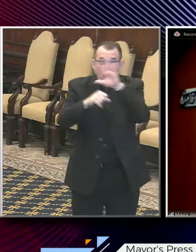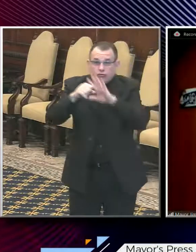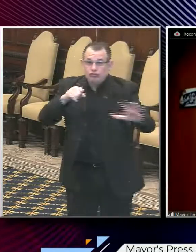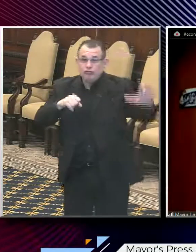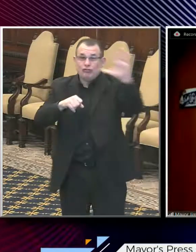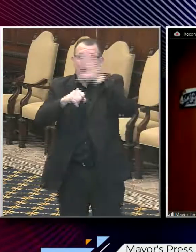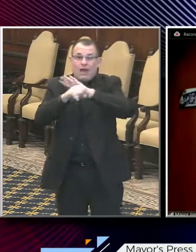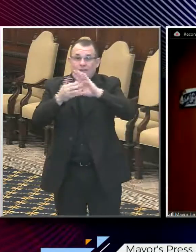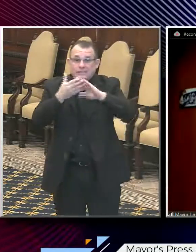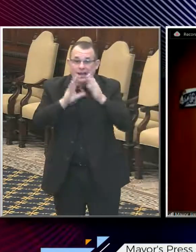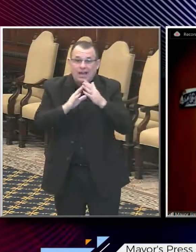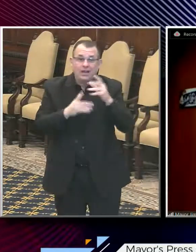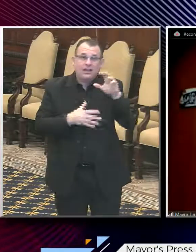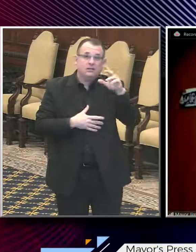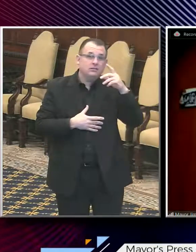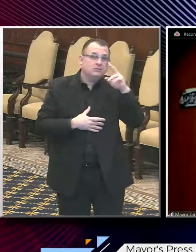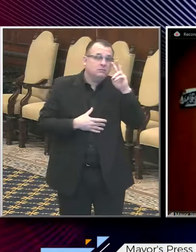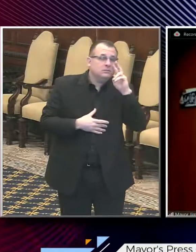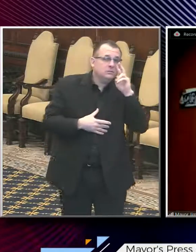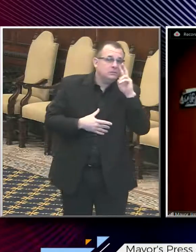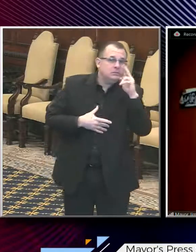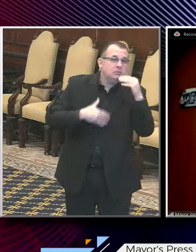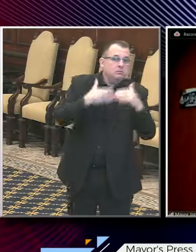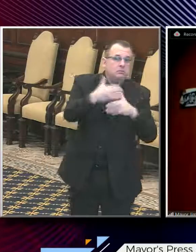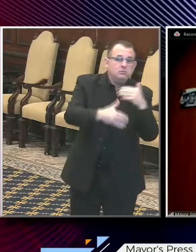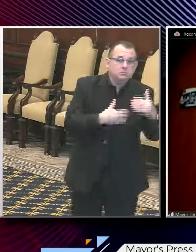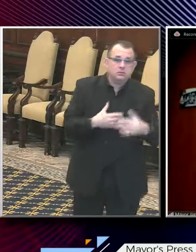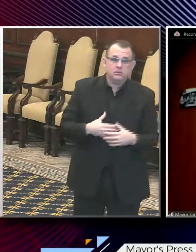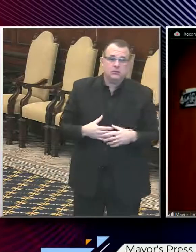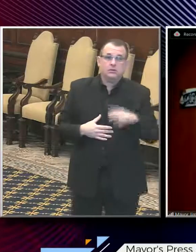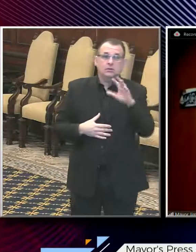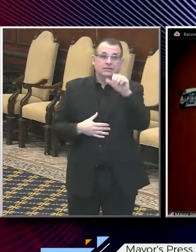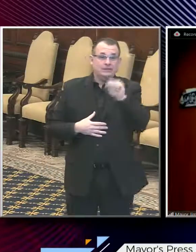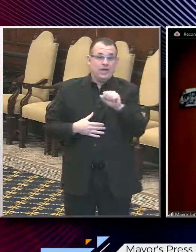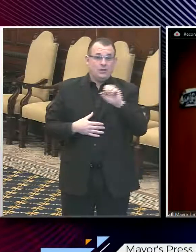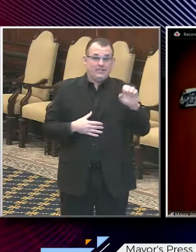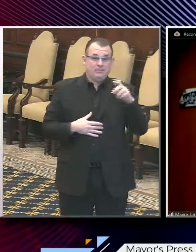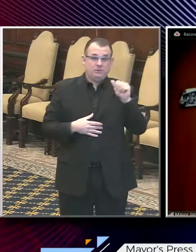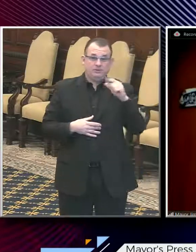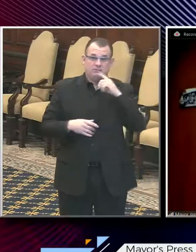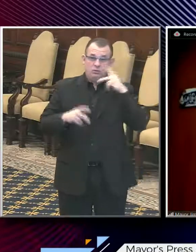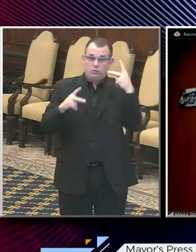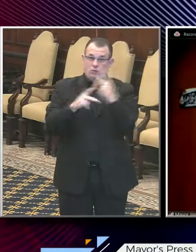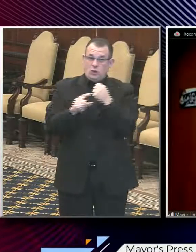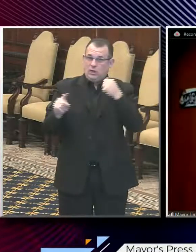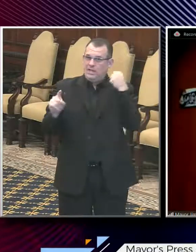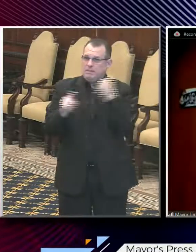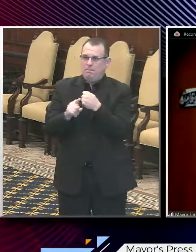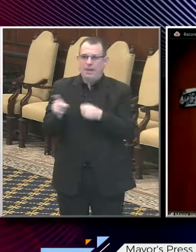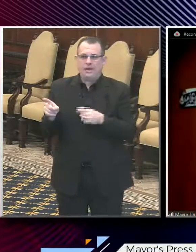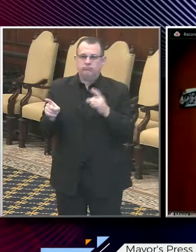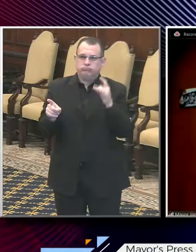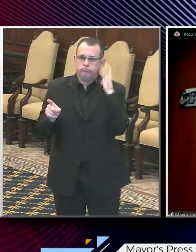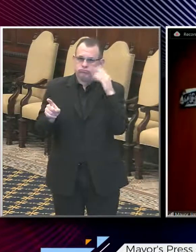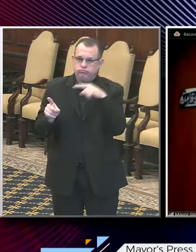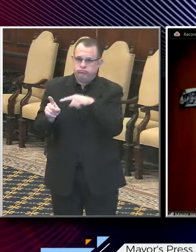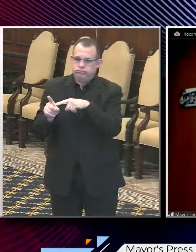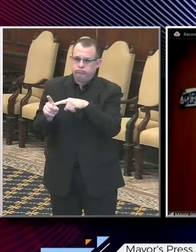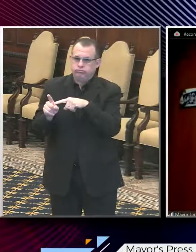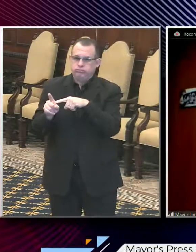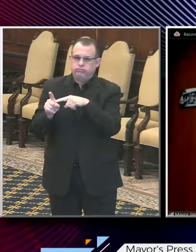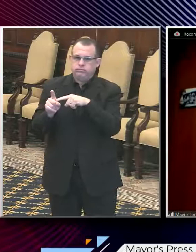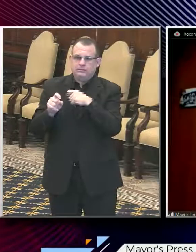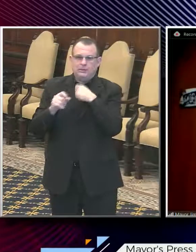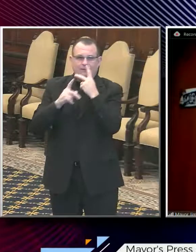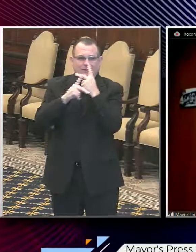the southeastern part of the state facing the greatest impact, it is clear a regional approach to recovery is vital. So we thank the governor and his staff for